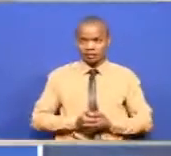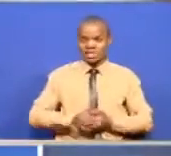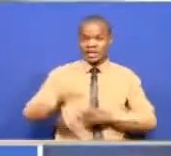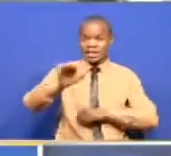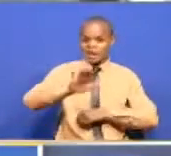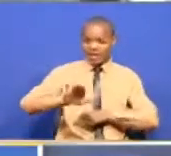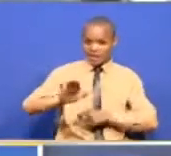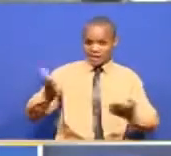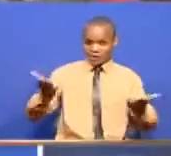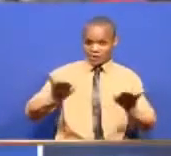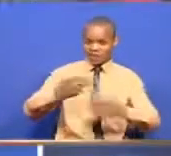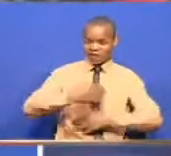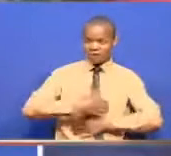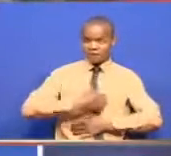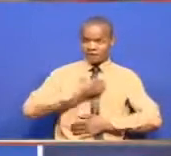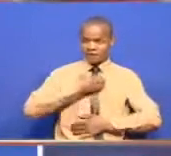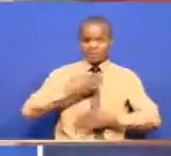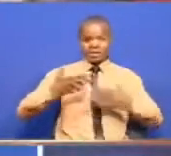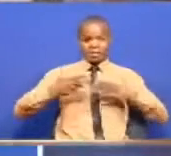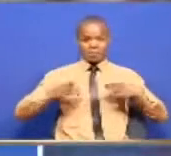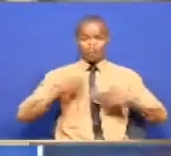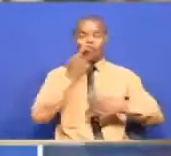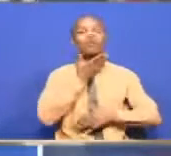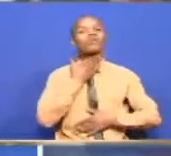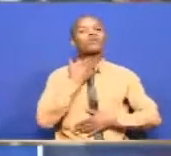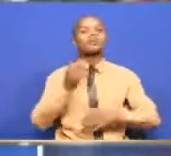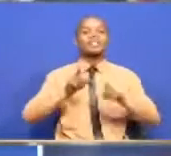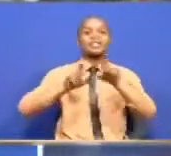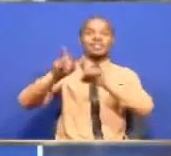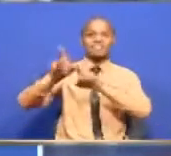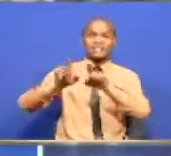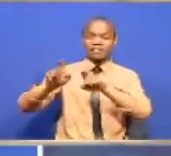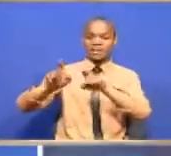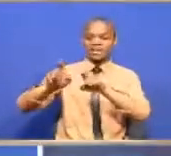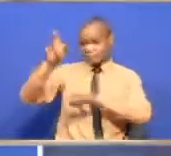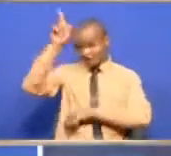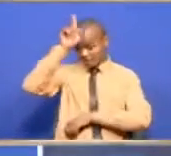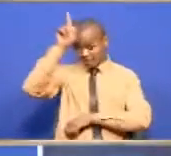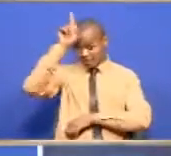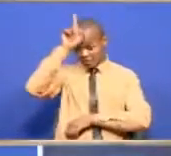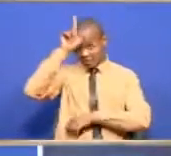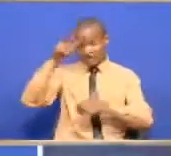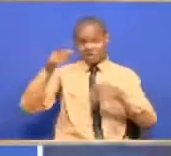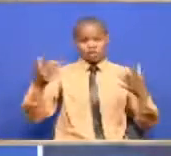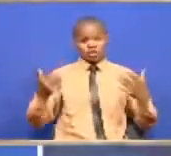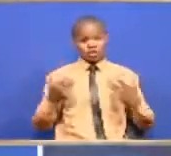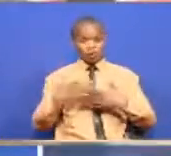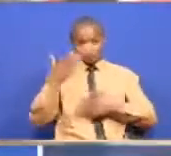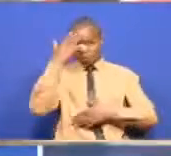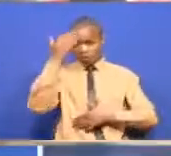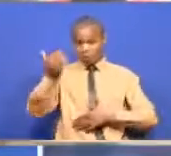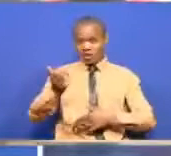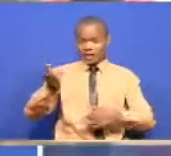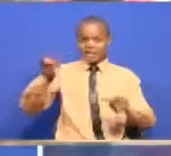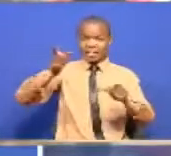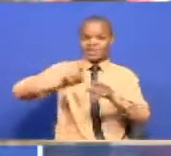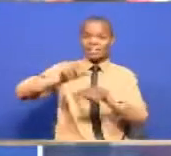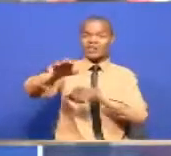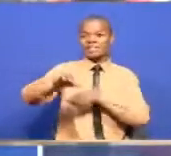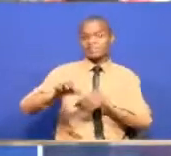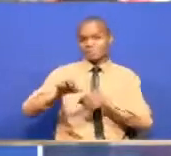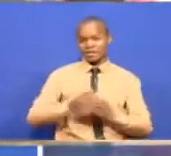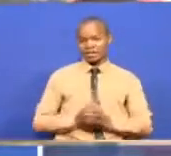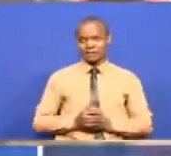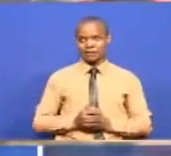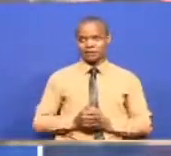visited, passengers who are eager to travel out of the capital were turned away by the hike in fare prices. Fare, I